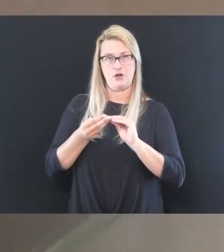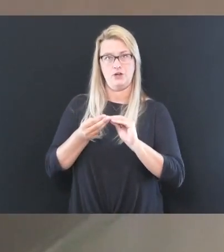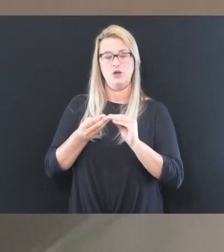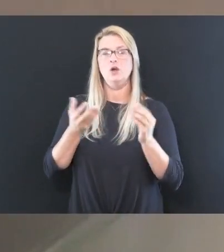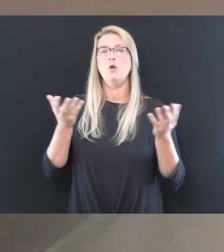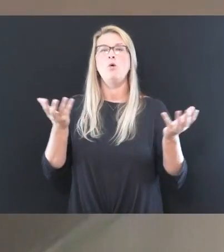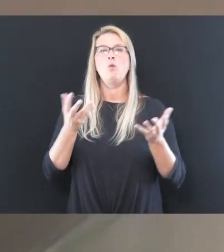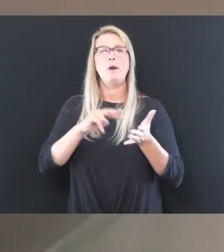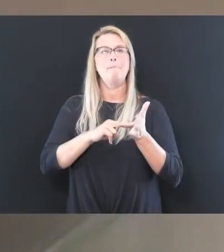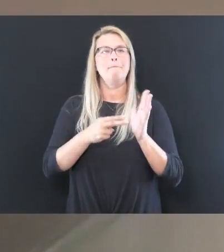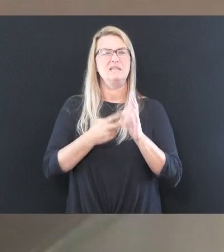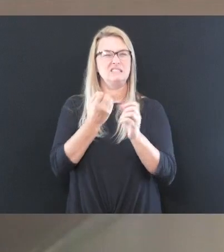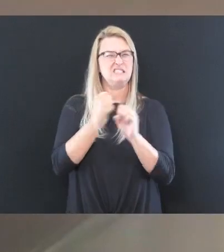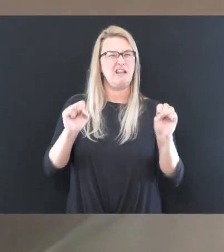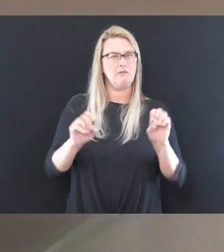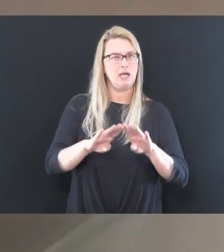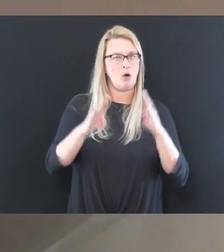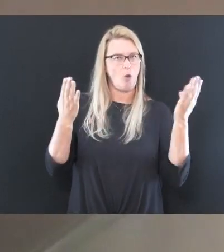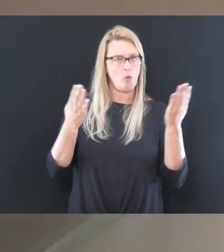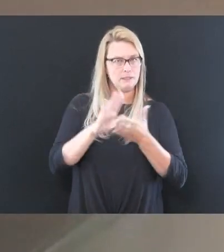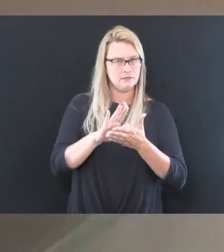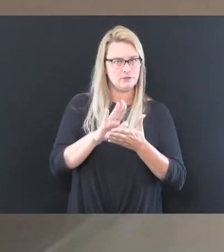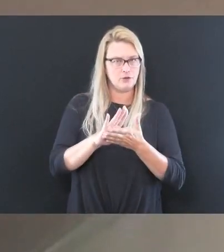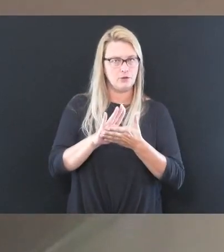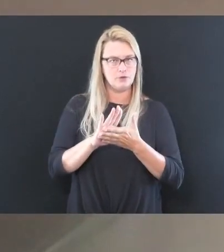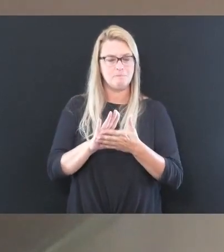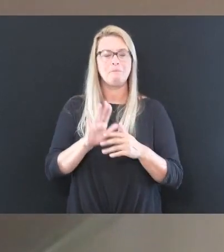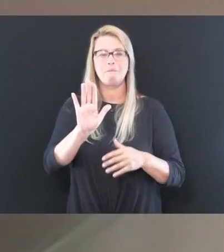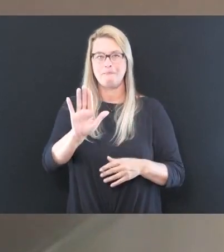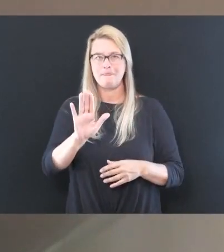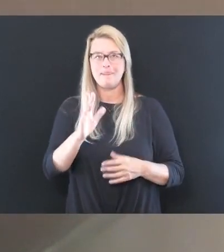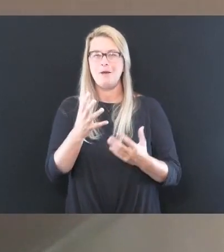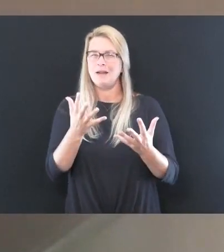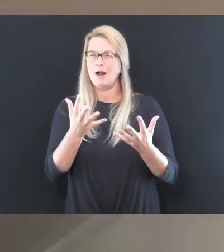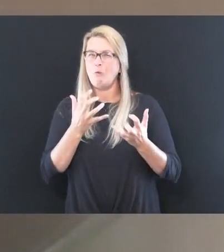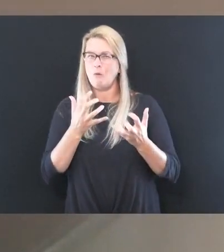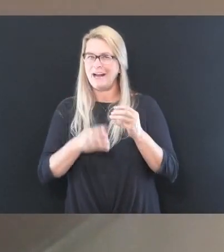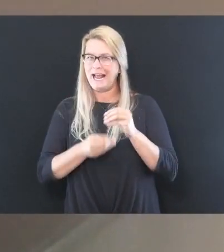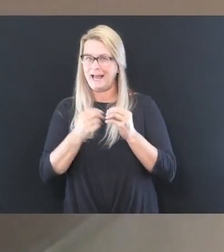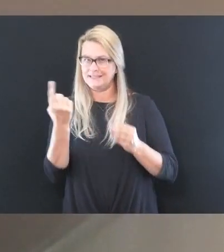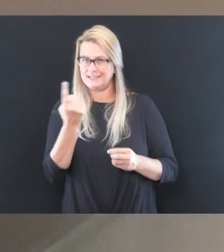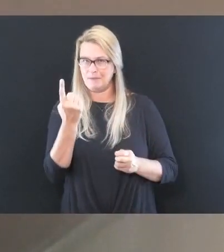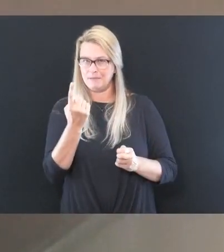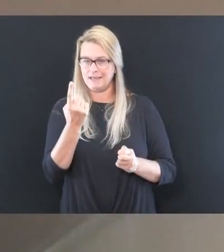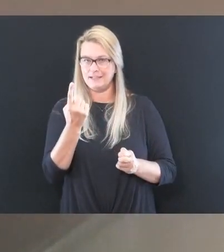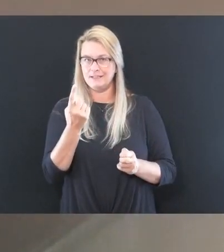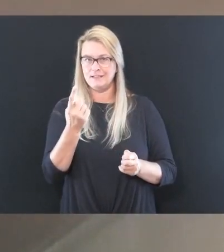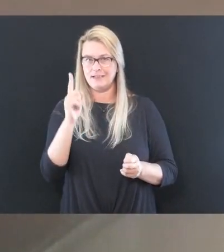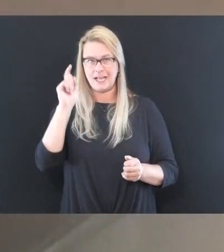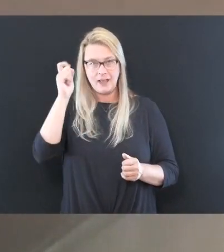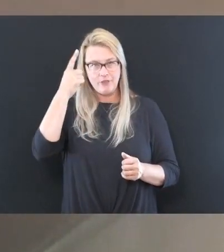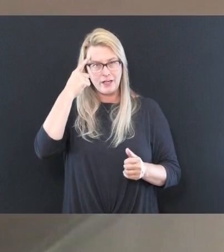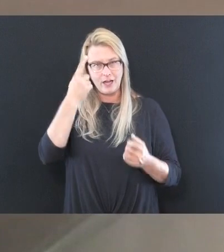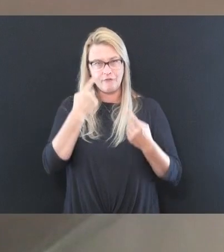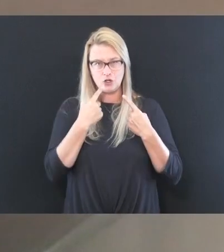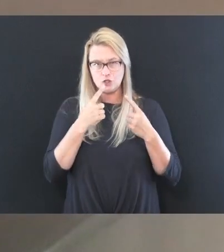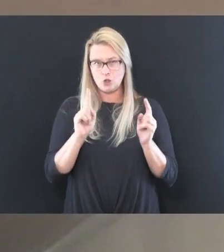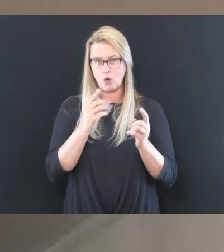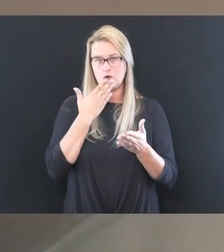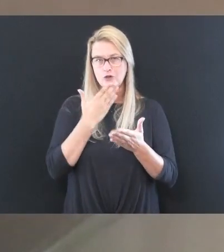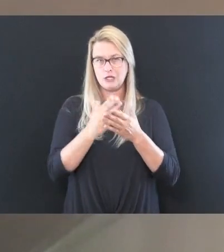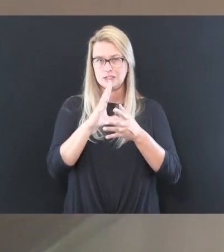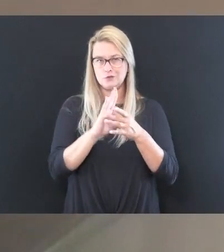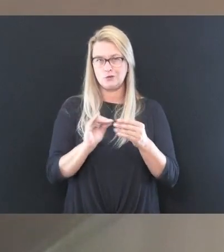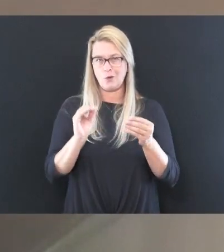safely opening schools. But I want to finish my comments and say this. You know, the governor told a great story